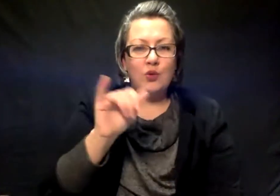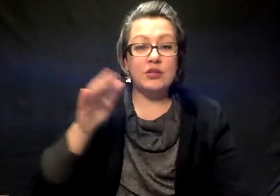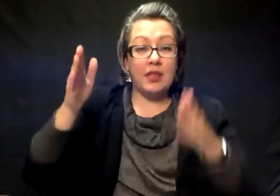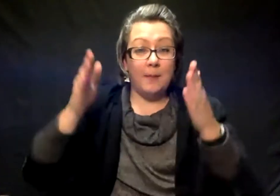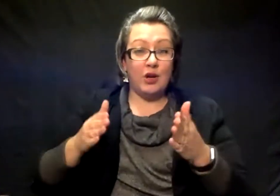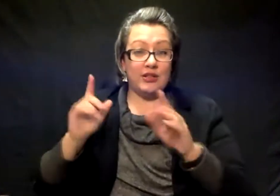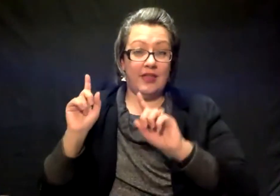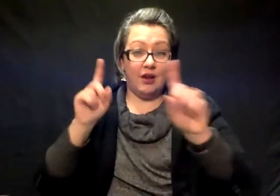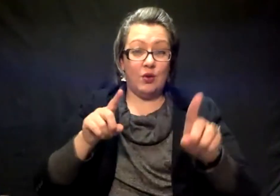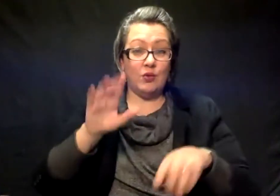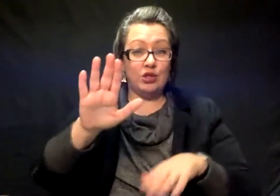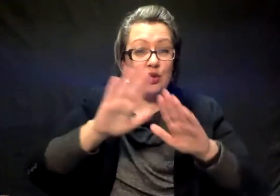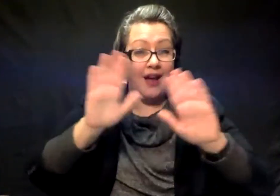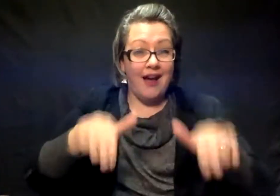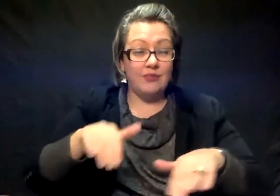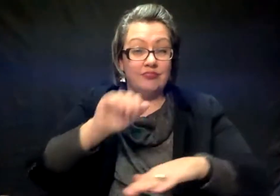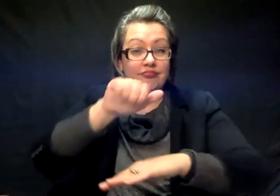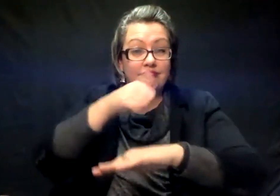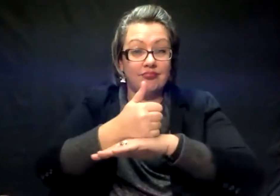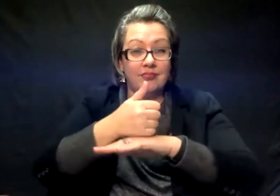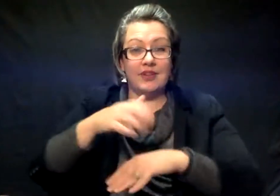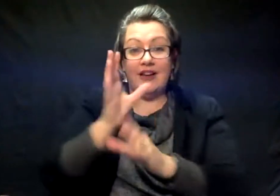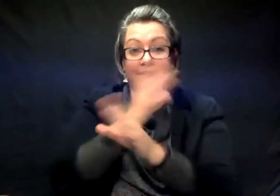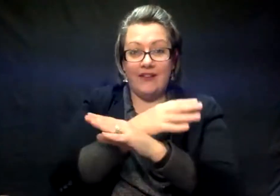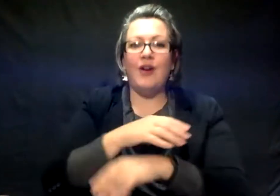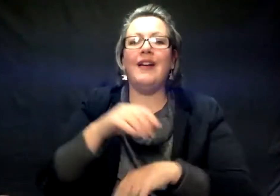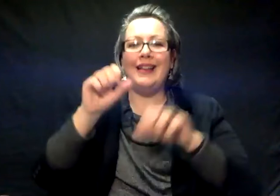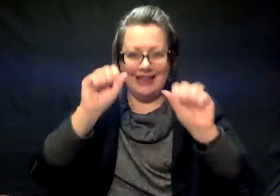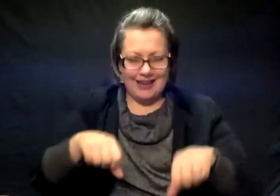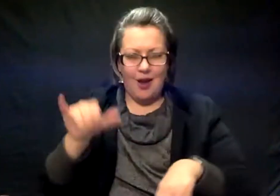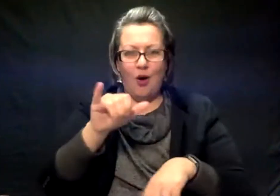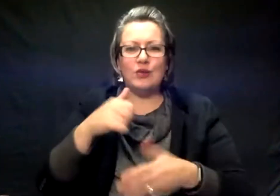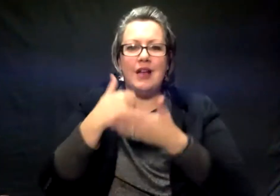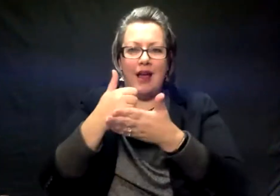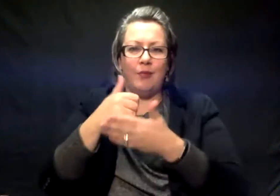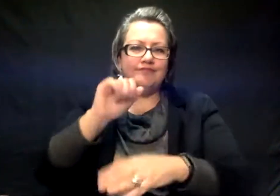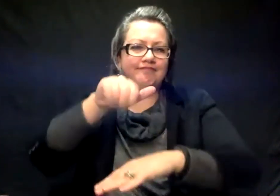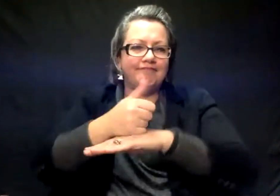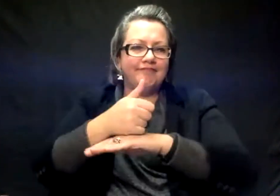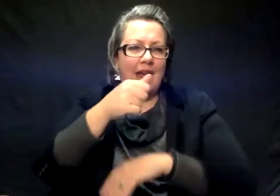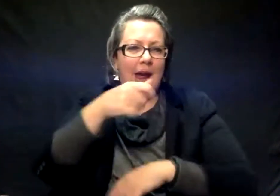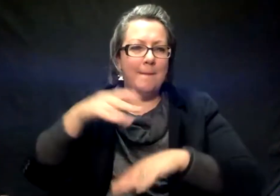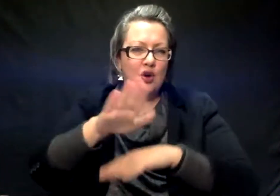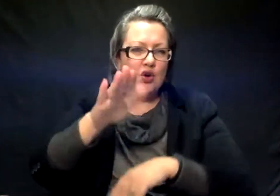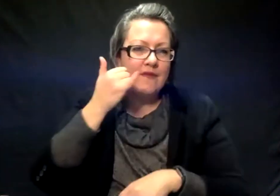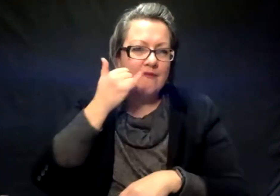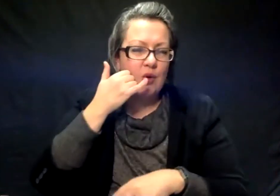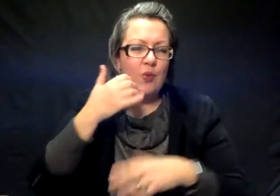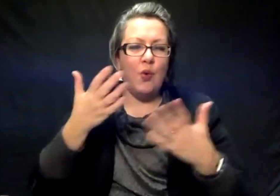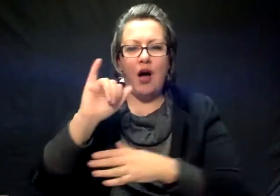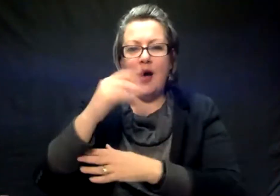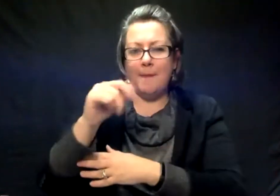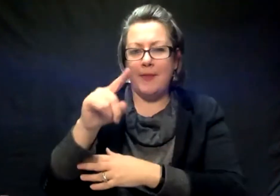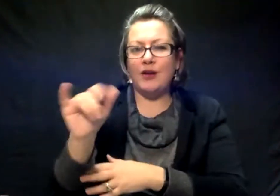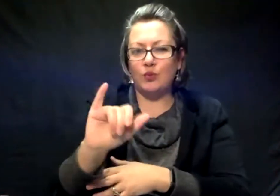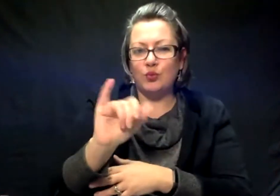well. And also, the person goes to your house and sets up a video phone. That person can also set up